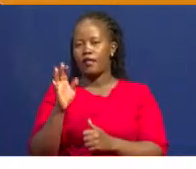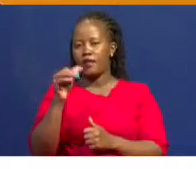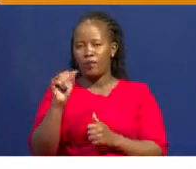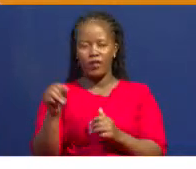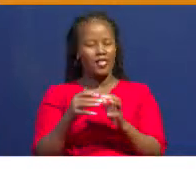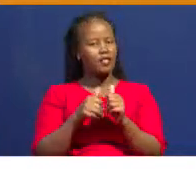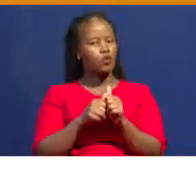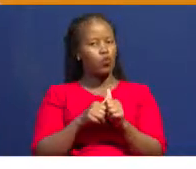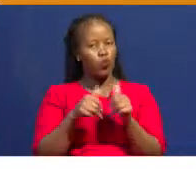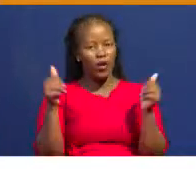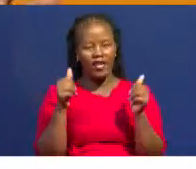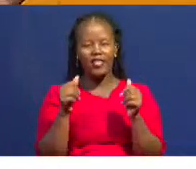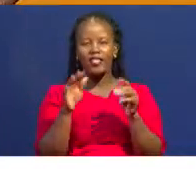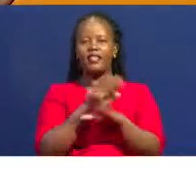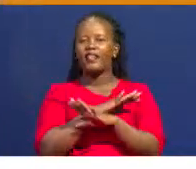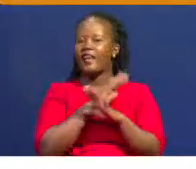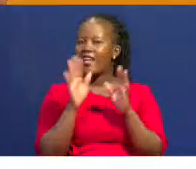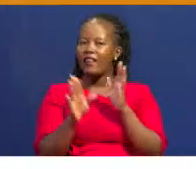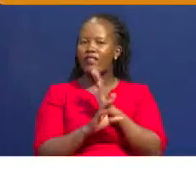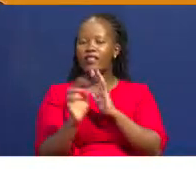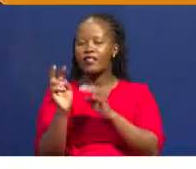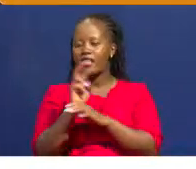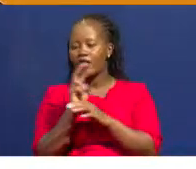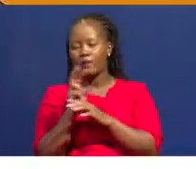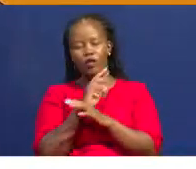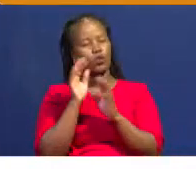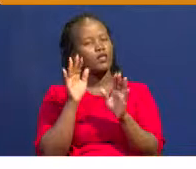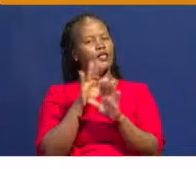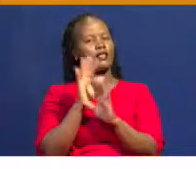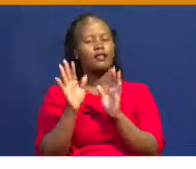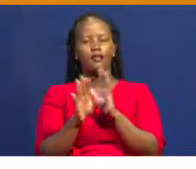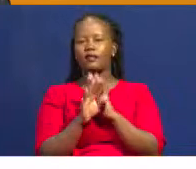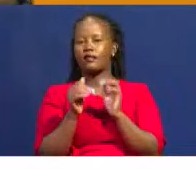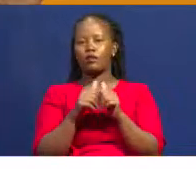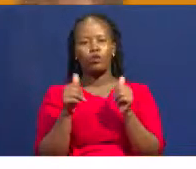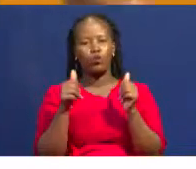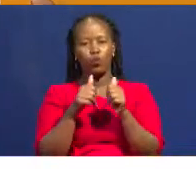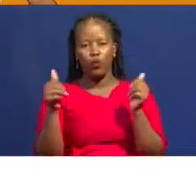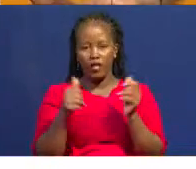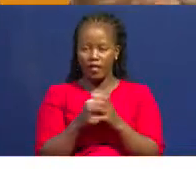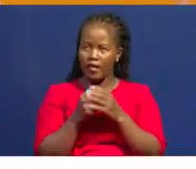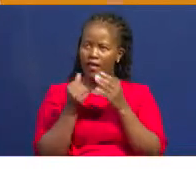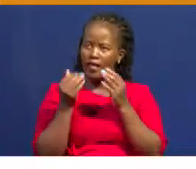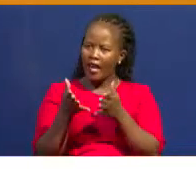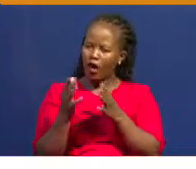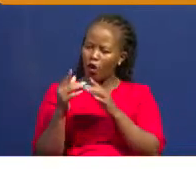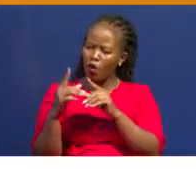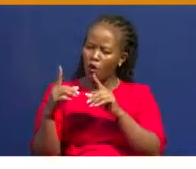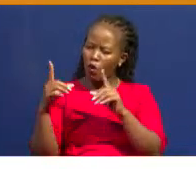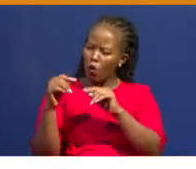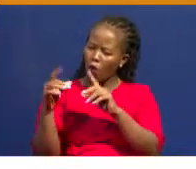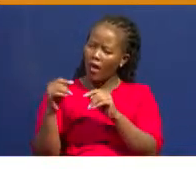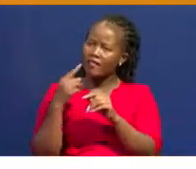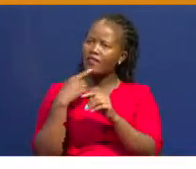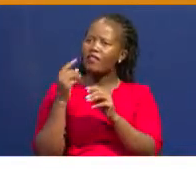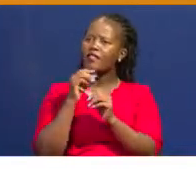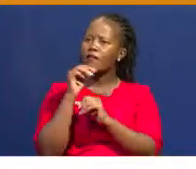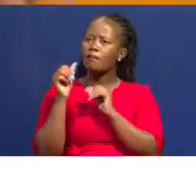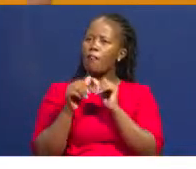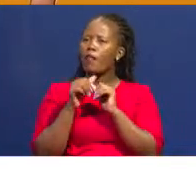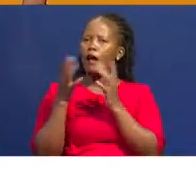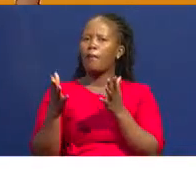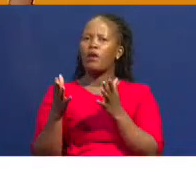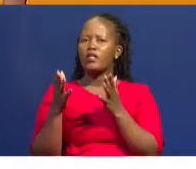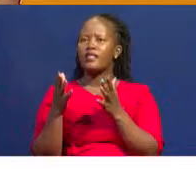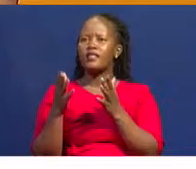are in order, suspension and all that are in order. So the terminology, what he's saying about roadworthiness, I